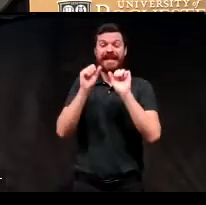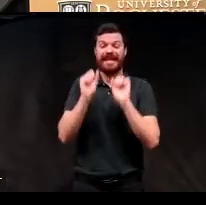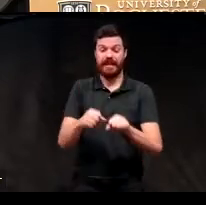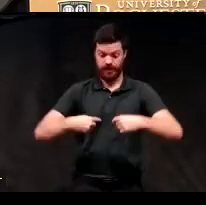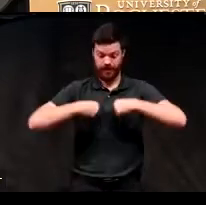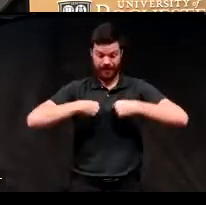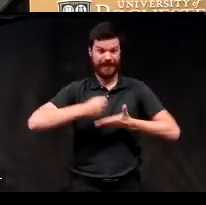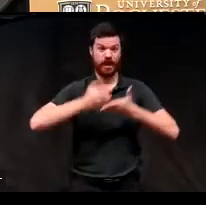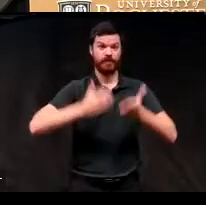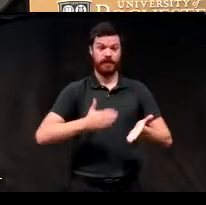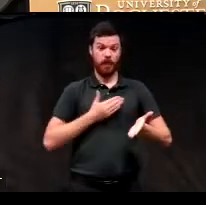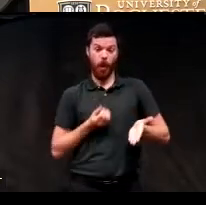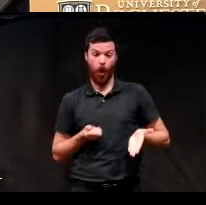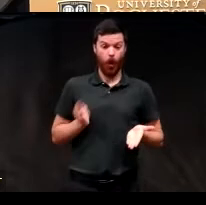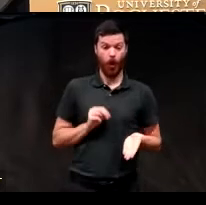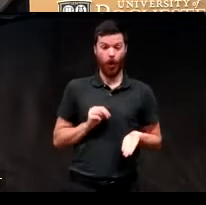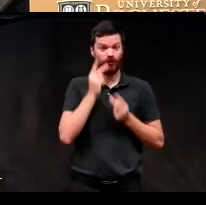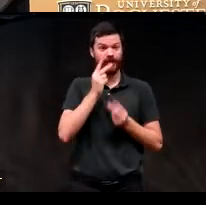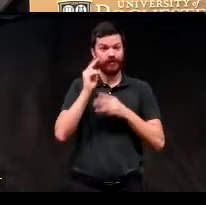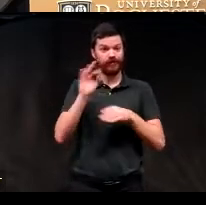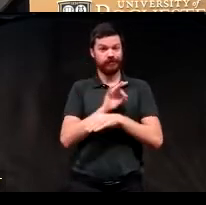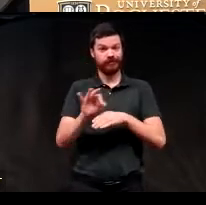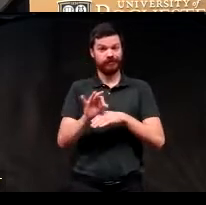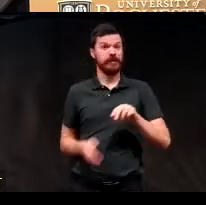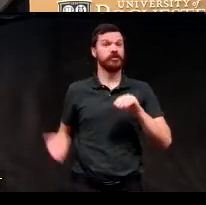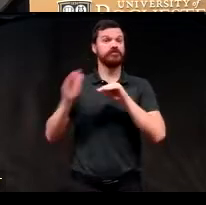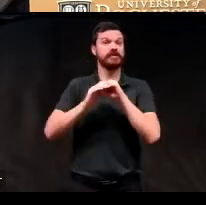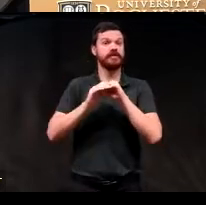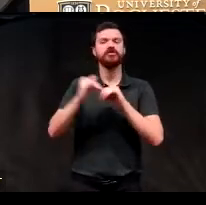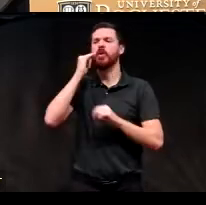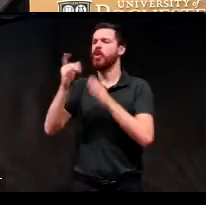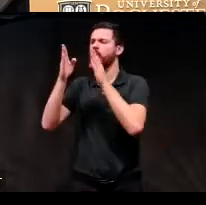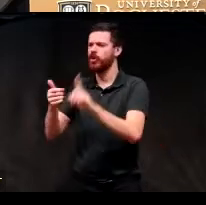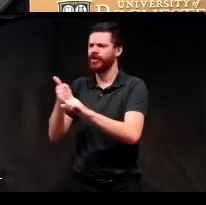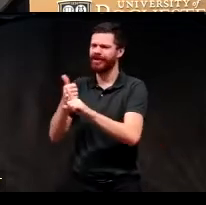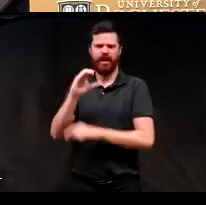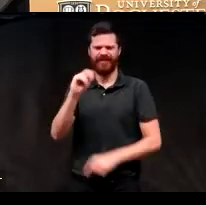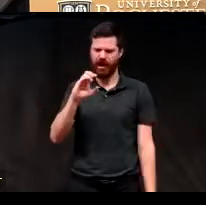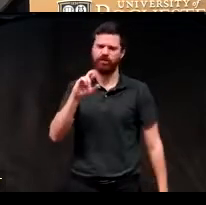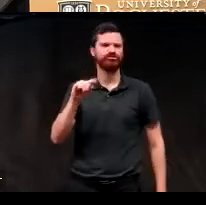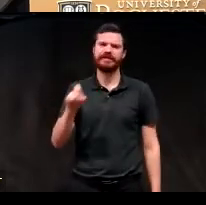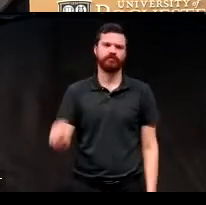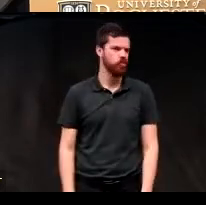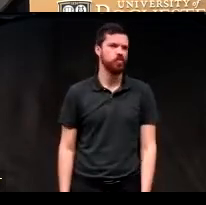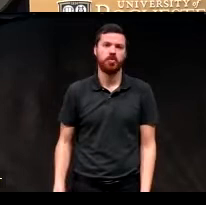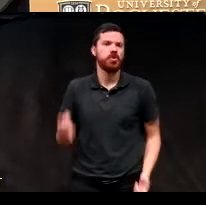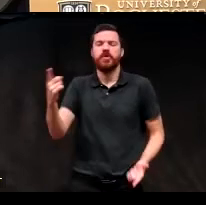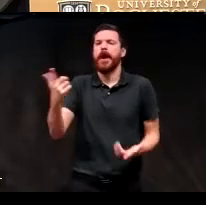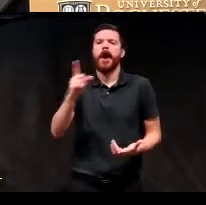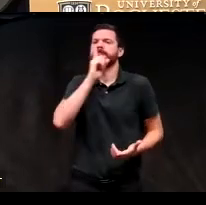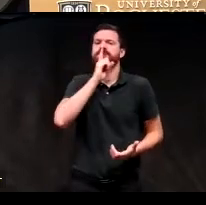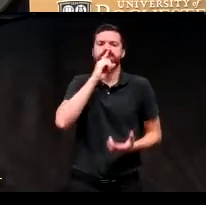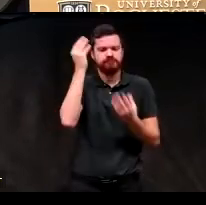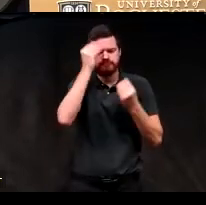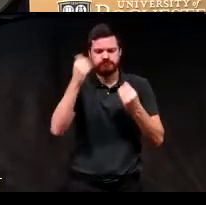reflective capacity increase? So what if you're working with someone who's very concrete and they just don't think about their internal life